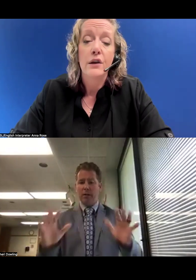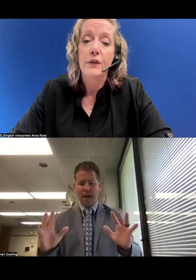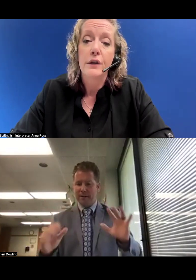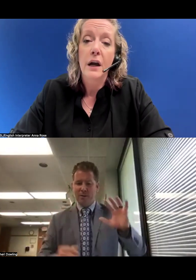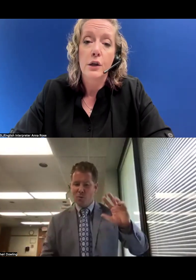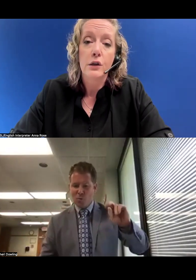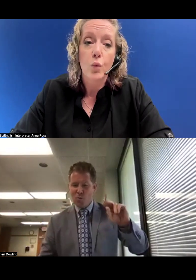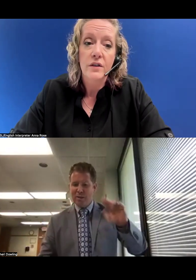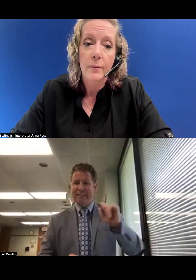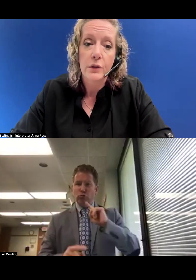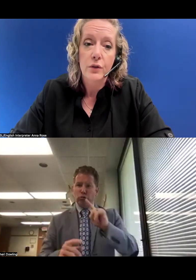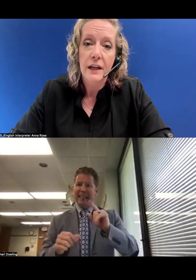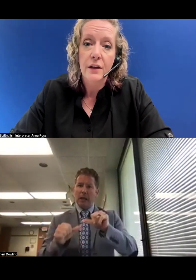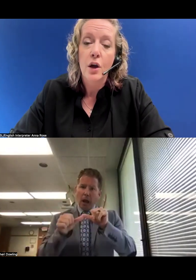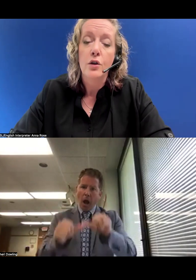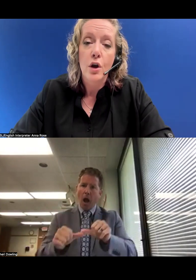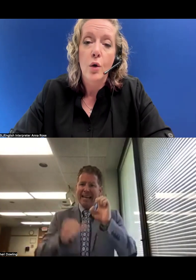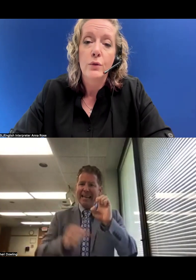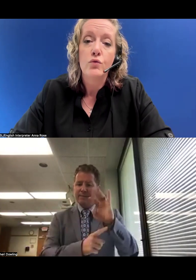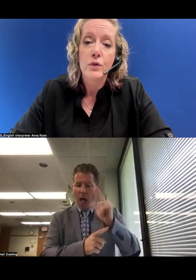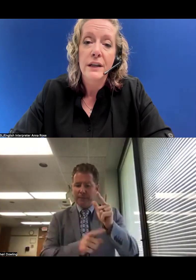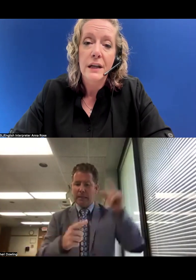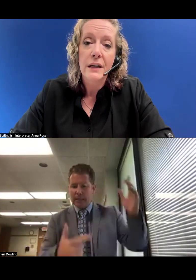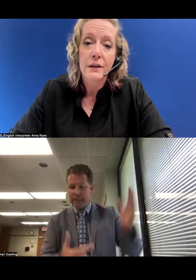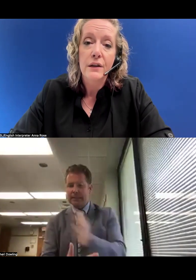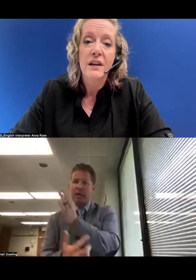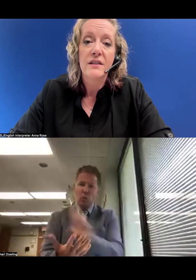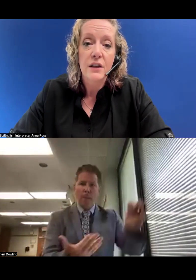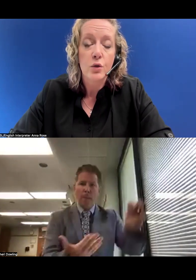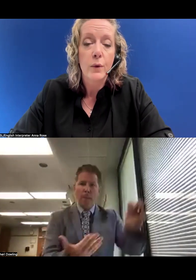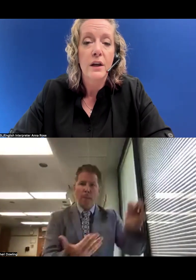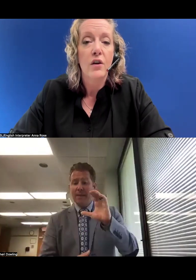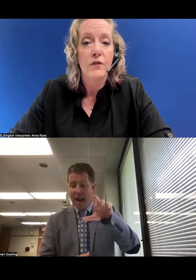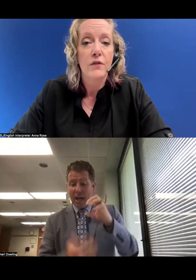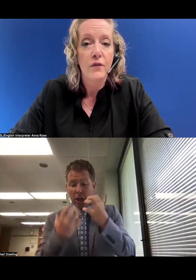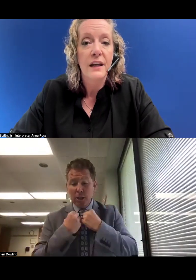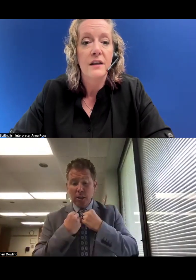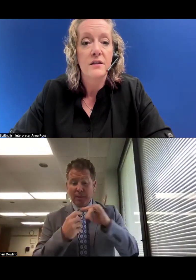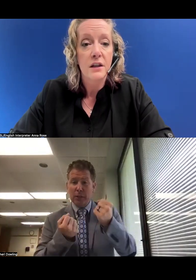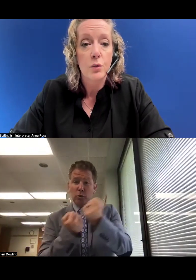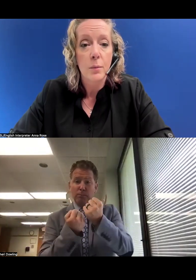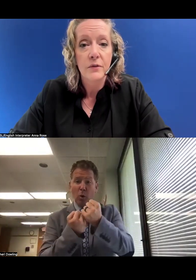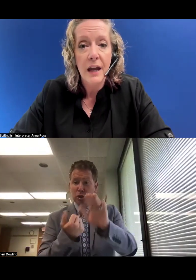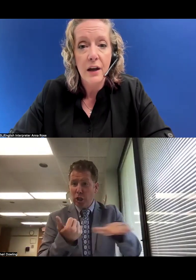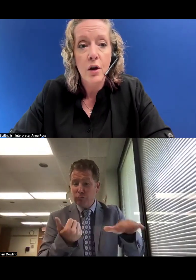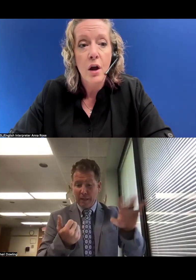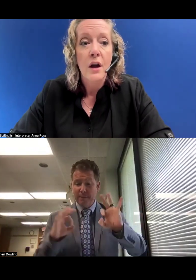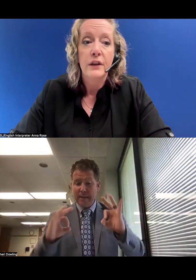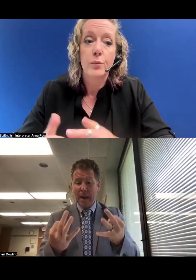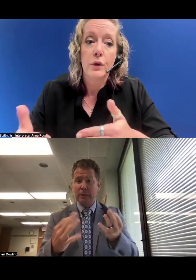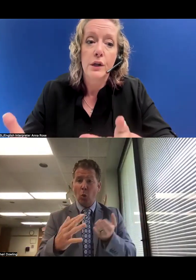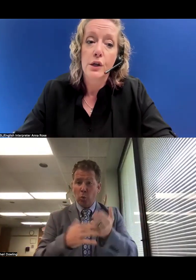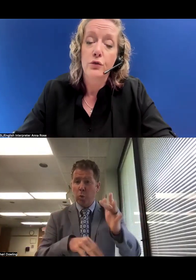EHDI itself is not just a one-time screening. No, it really is a continuing, evolving continuum of care